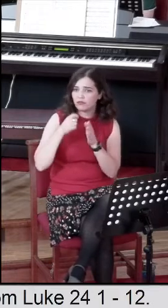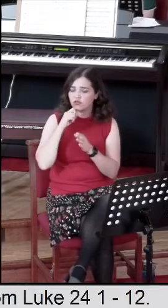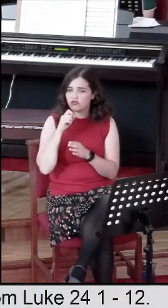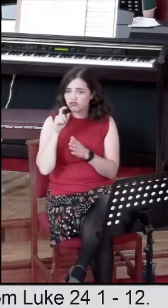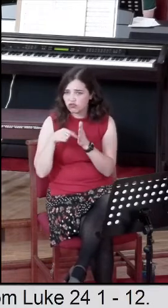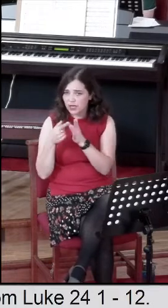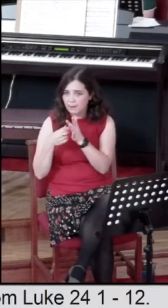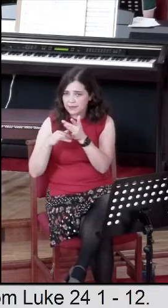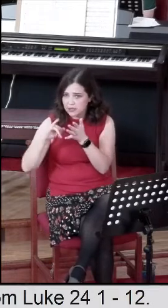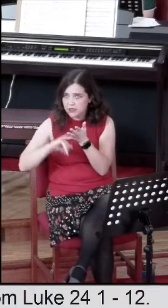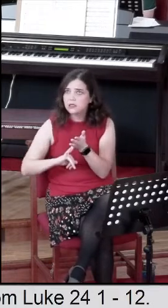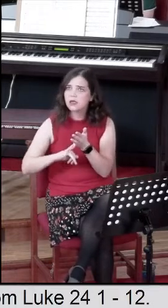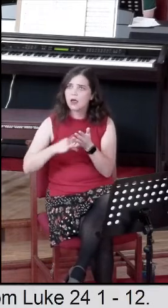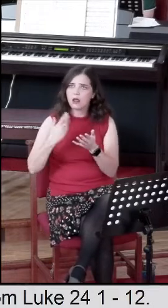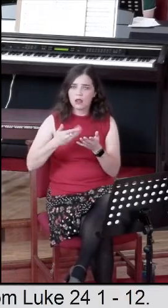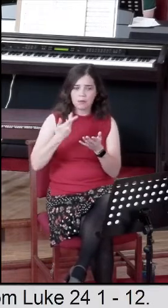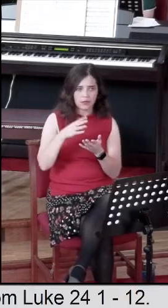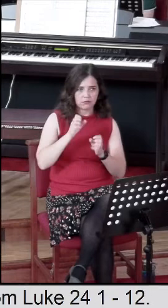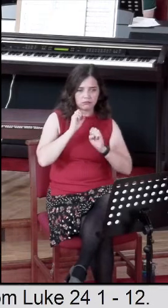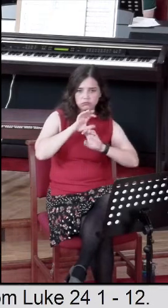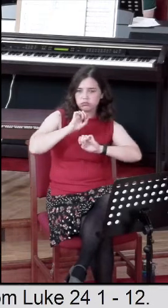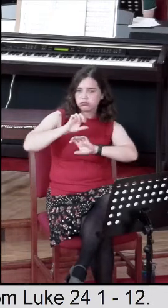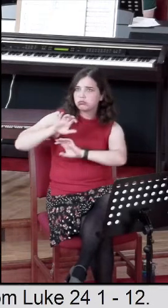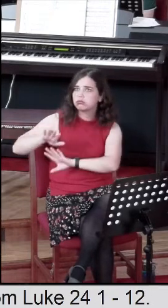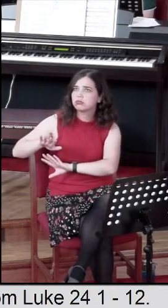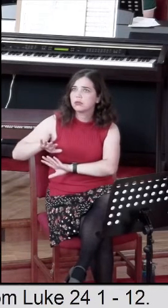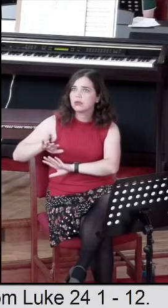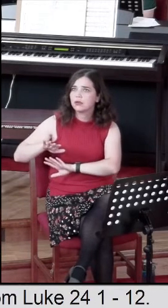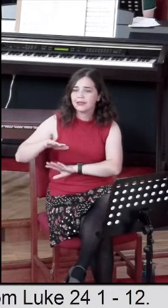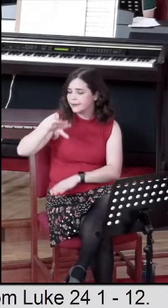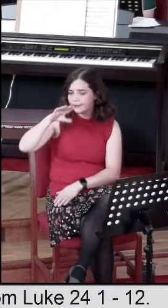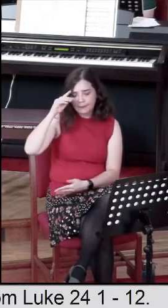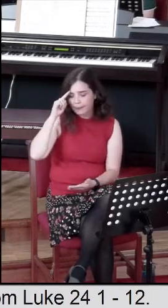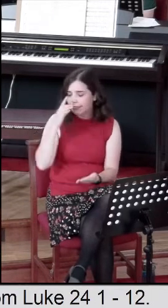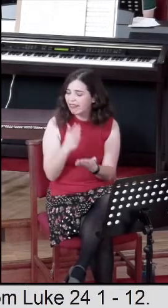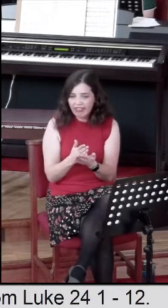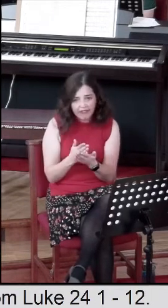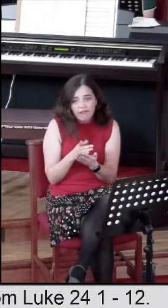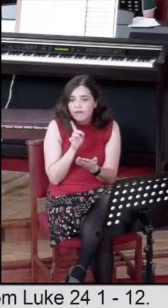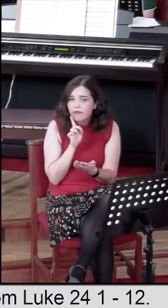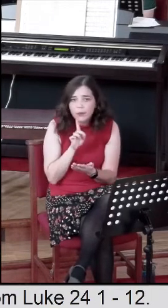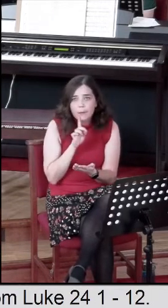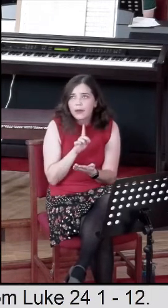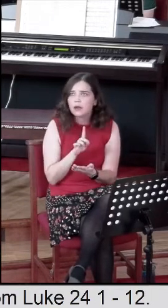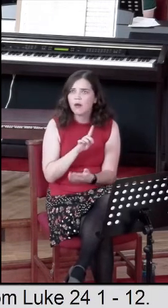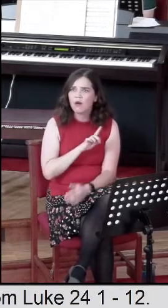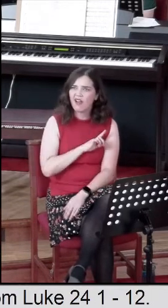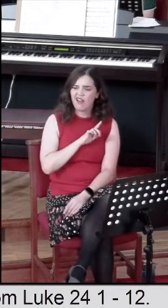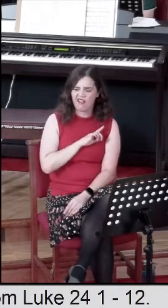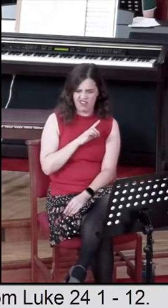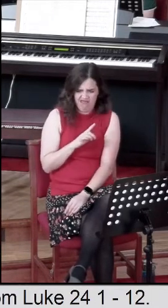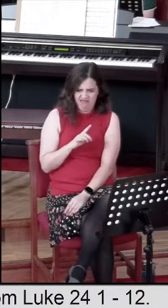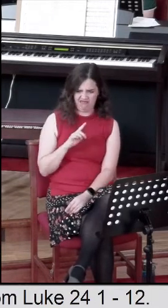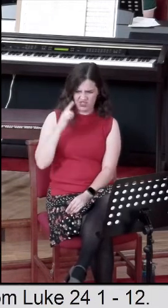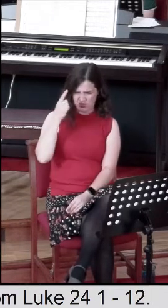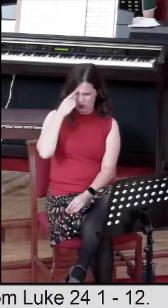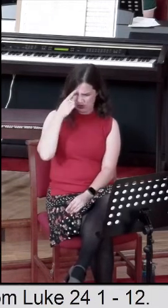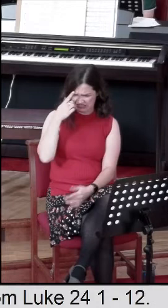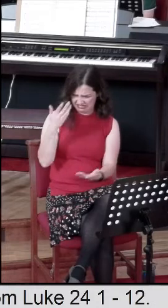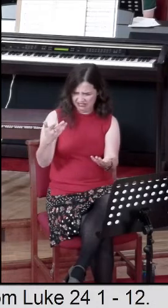who told this to the apostles. But they did not believe the woman because their words seemed to them like